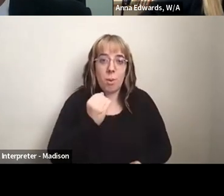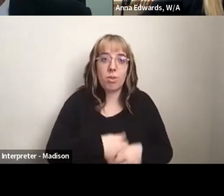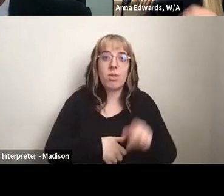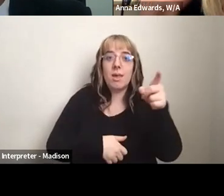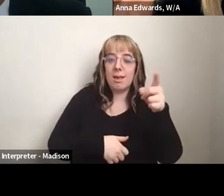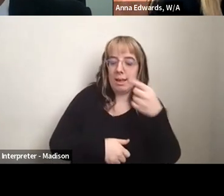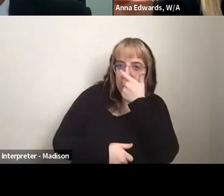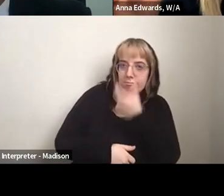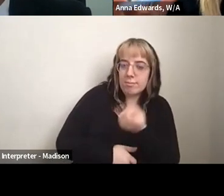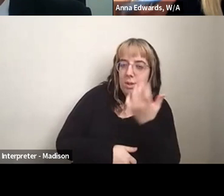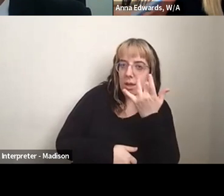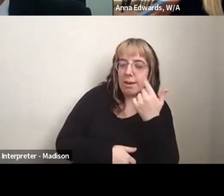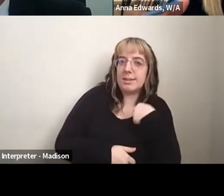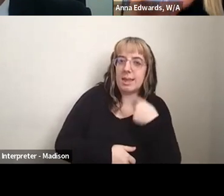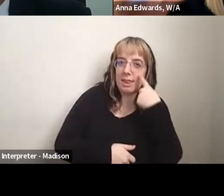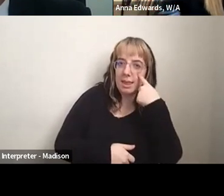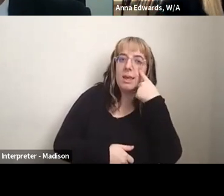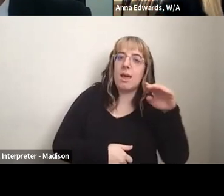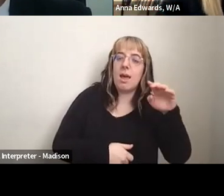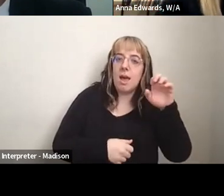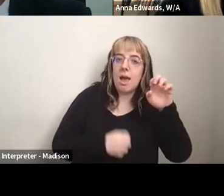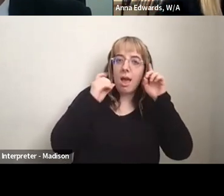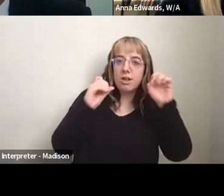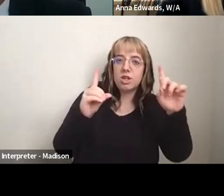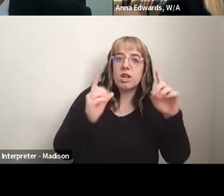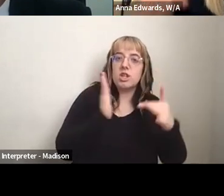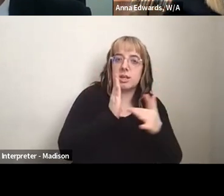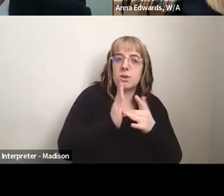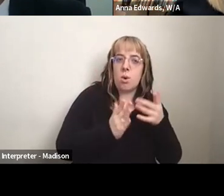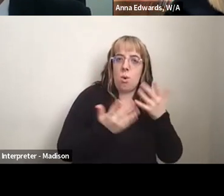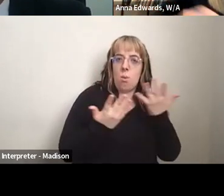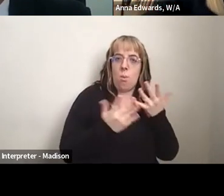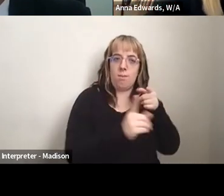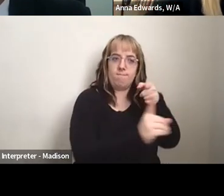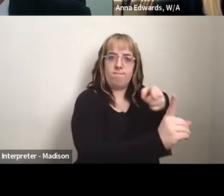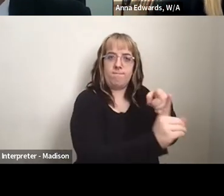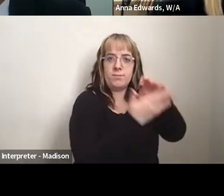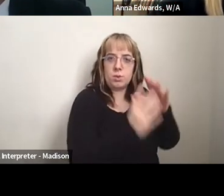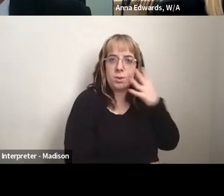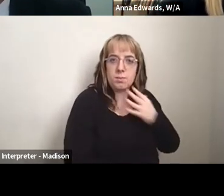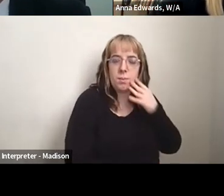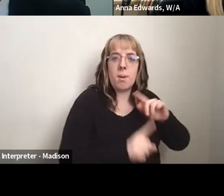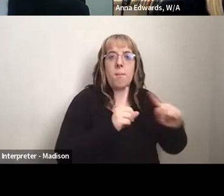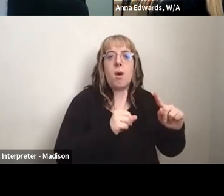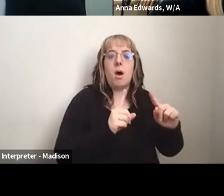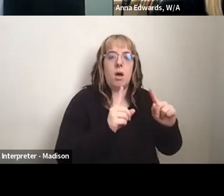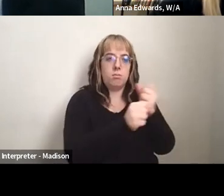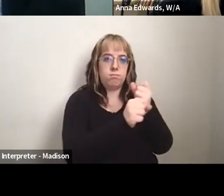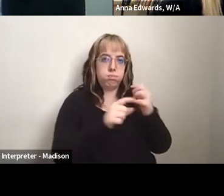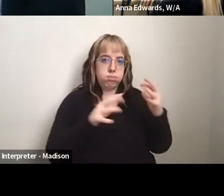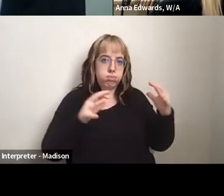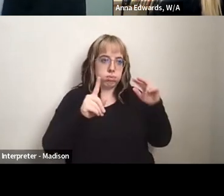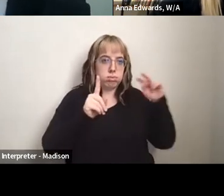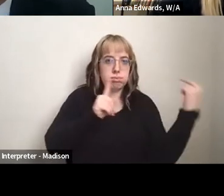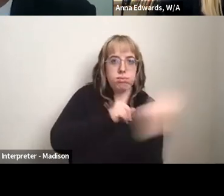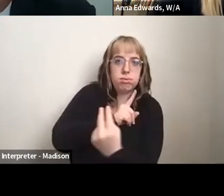It's interesting because we think so often EdTech being what the student is experiencing, but I love that you all have broadened it to what teachers are